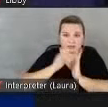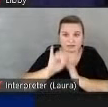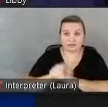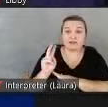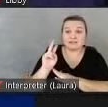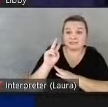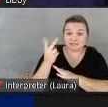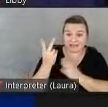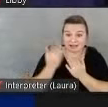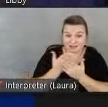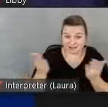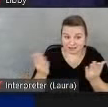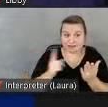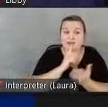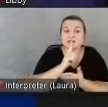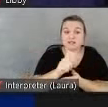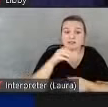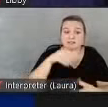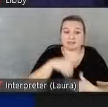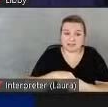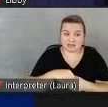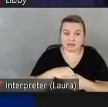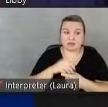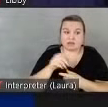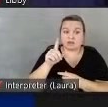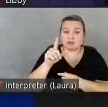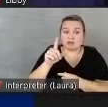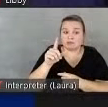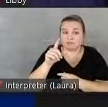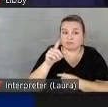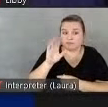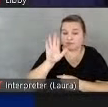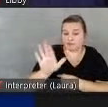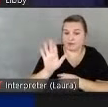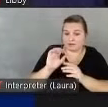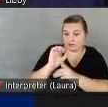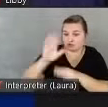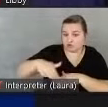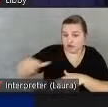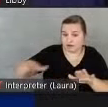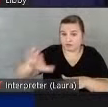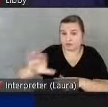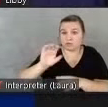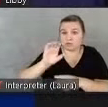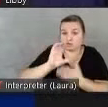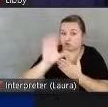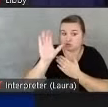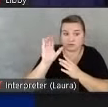The second thing is in light of the child's current circumstances. You can see this. This is a direct line.